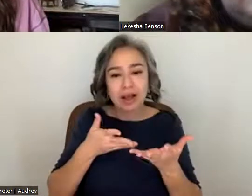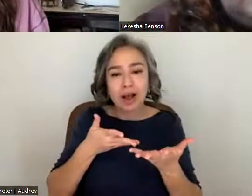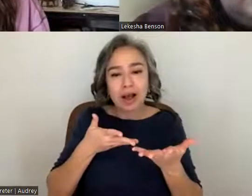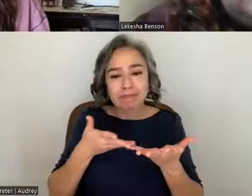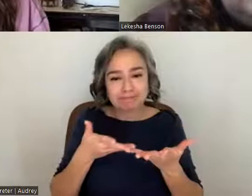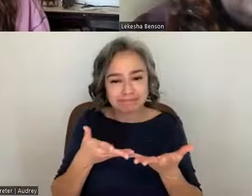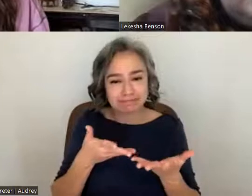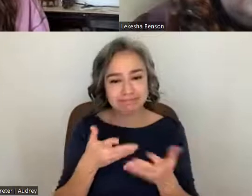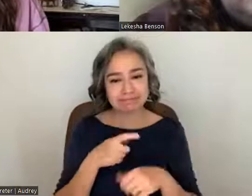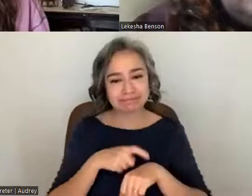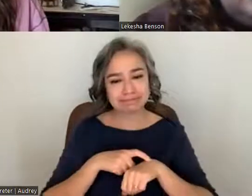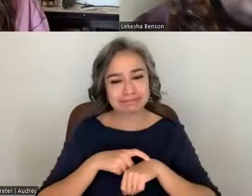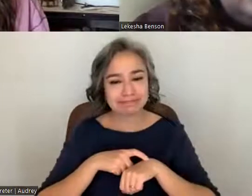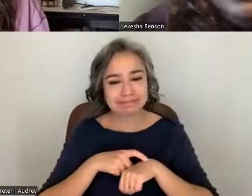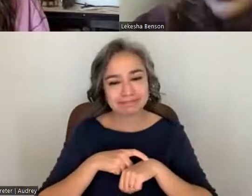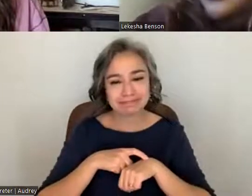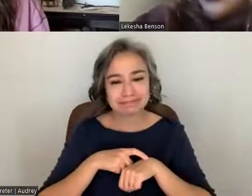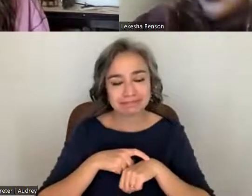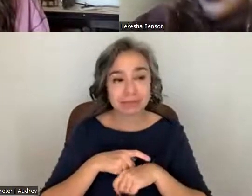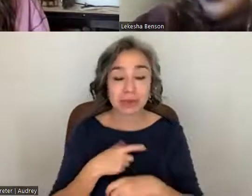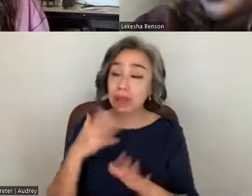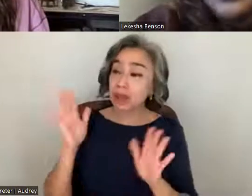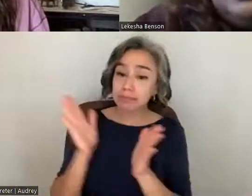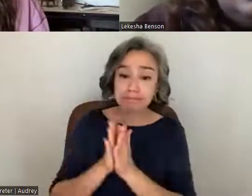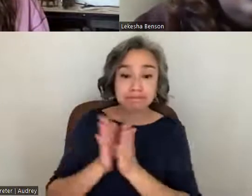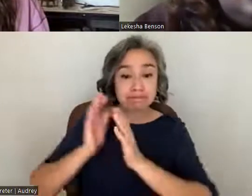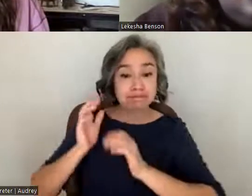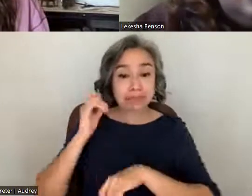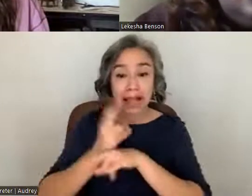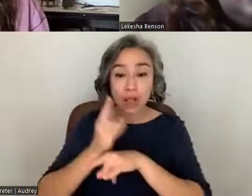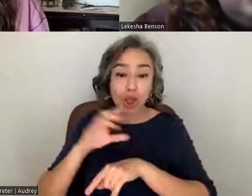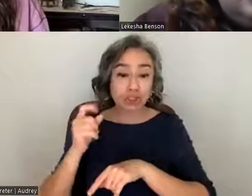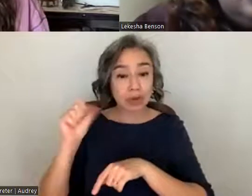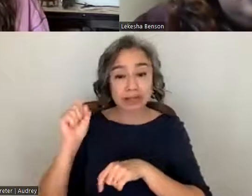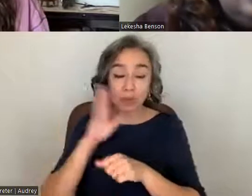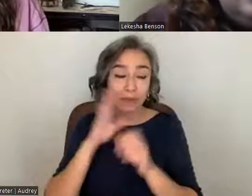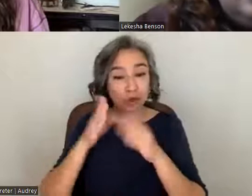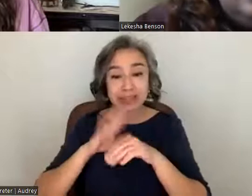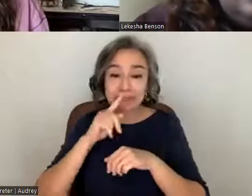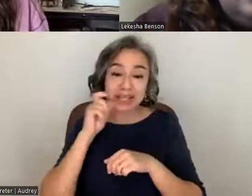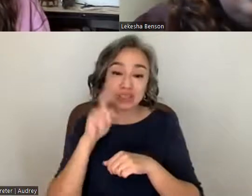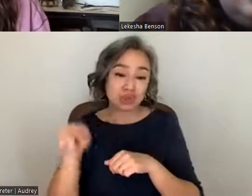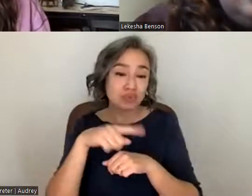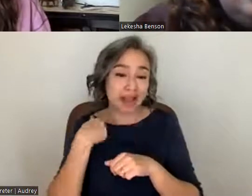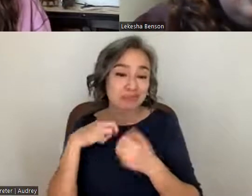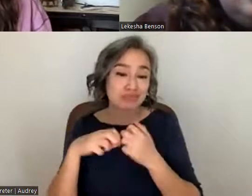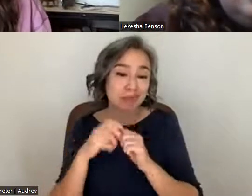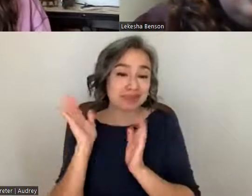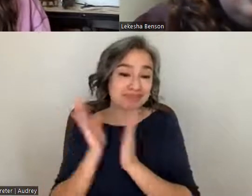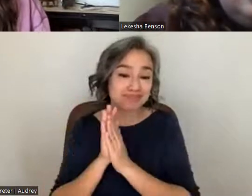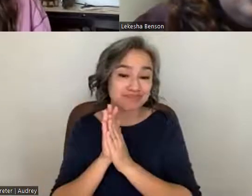fulfill the, okay, well, we're going to do alcohol and drugs because we know you all have problems with that. And